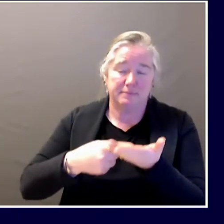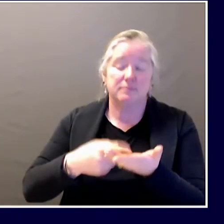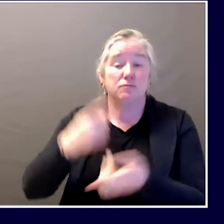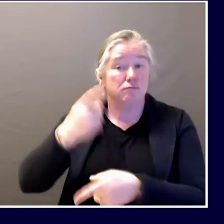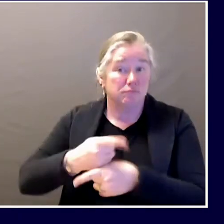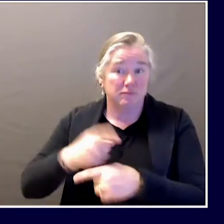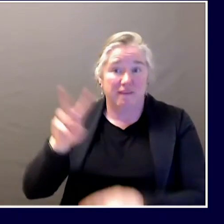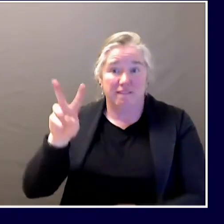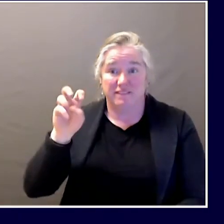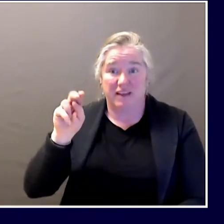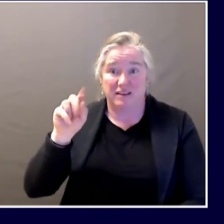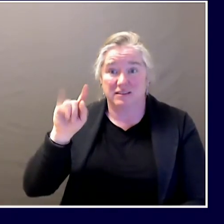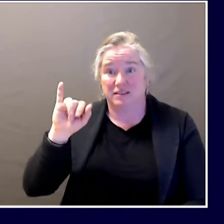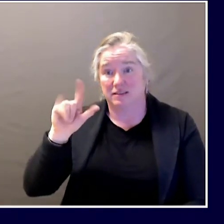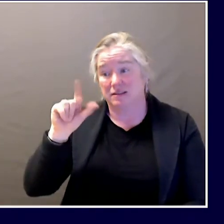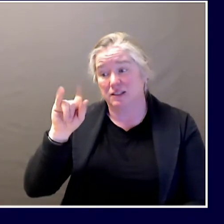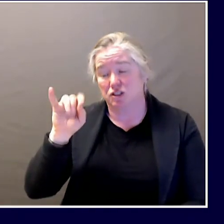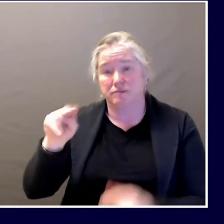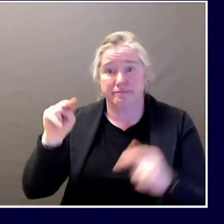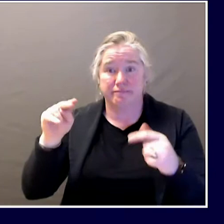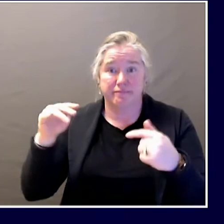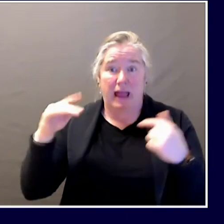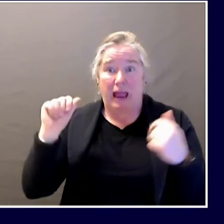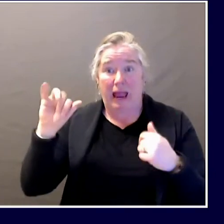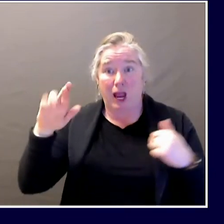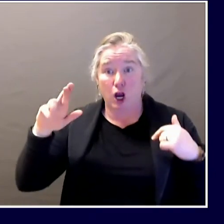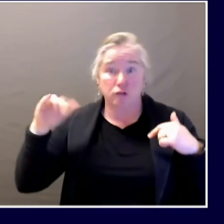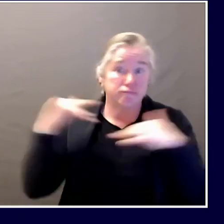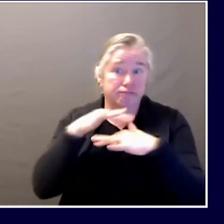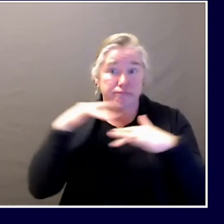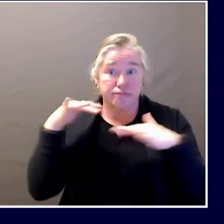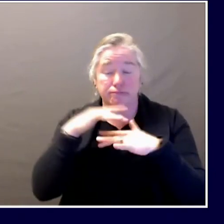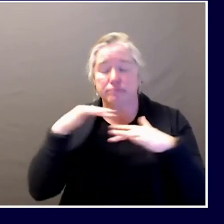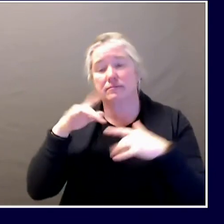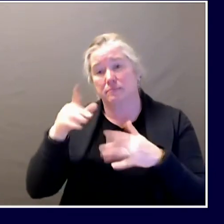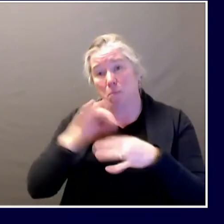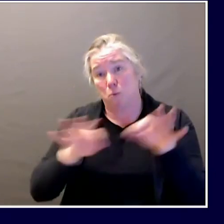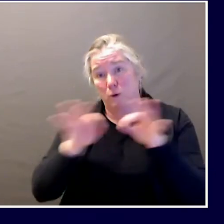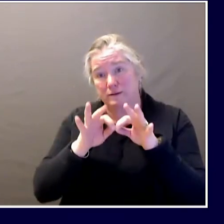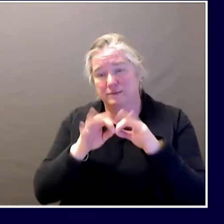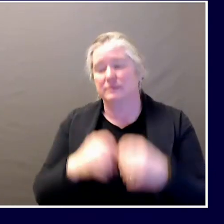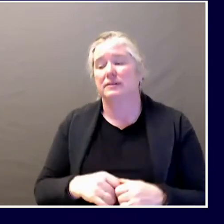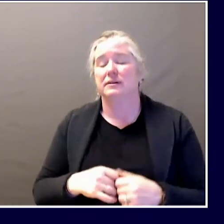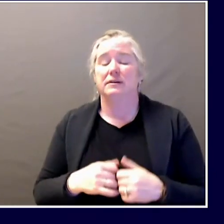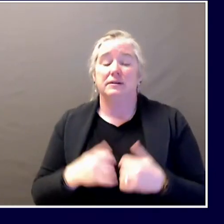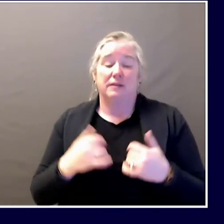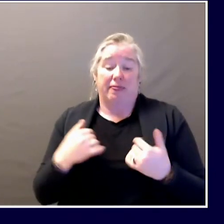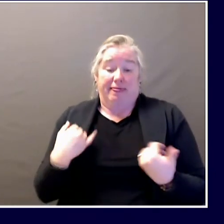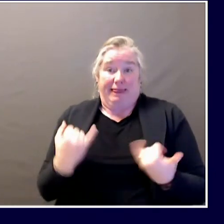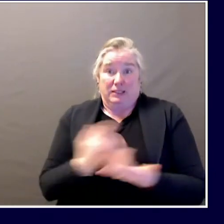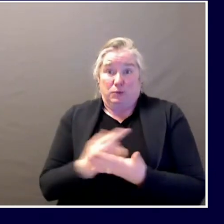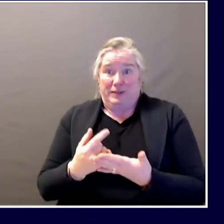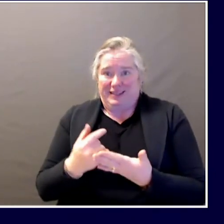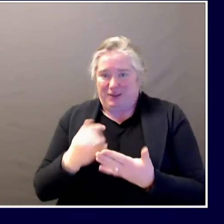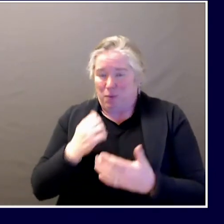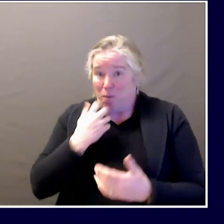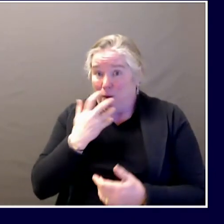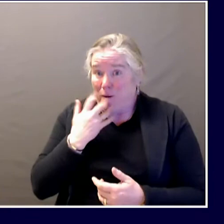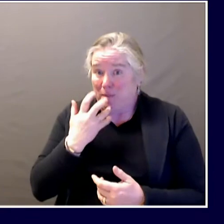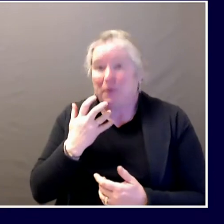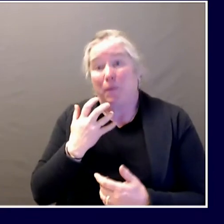does matter in situations like this. So it's still chilly outside, of course, even though it's going to be a nice day and a nice week. But where